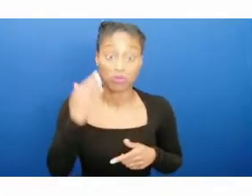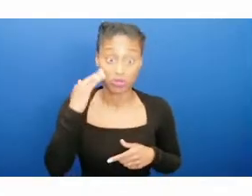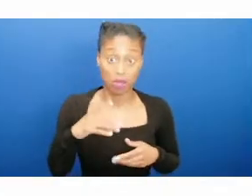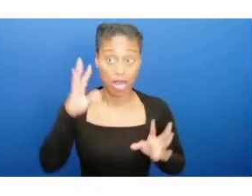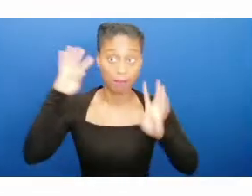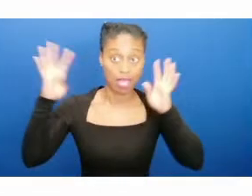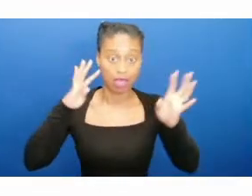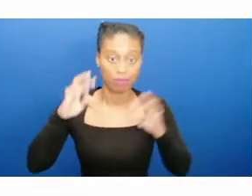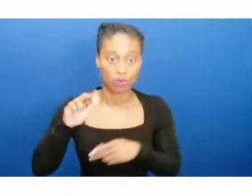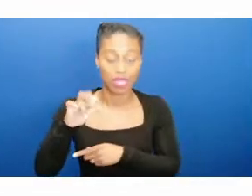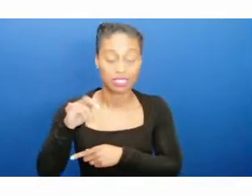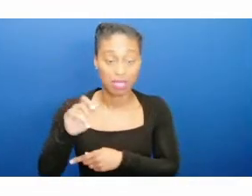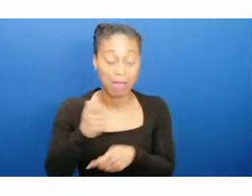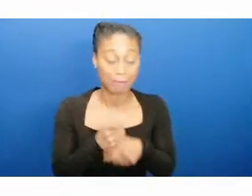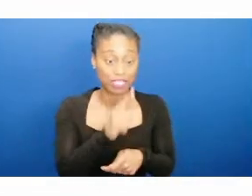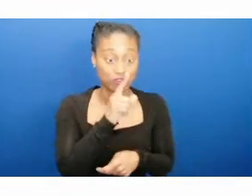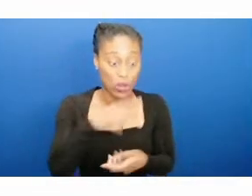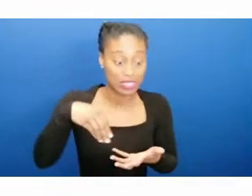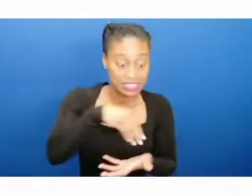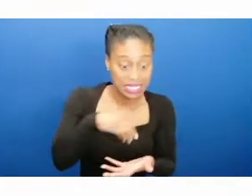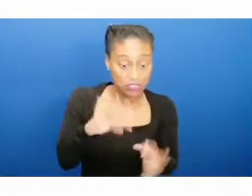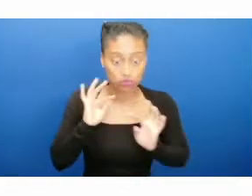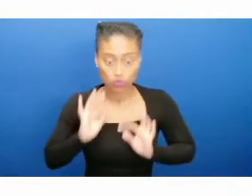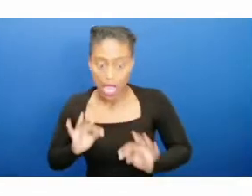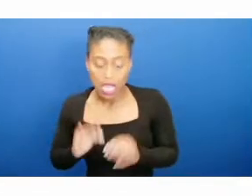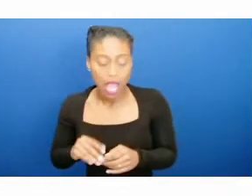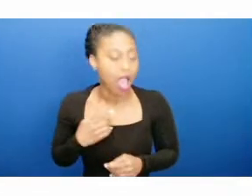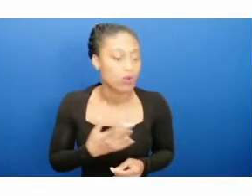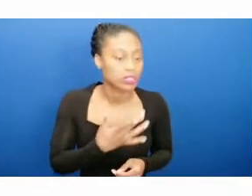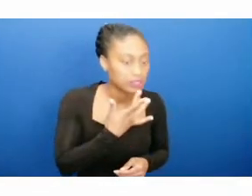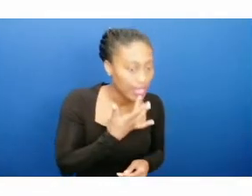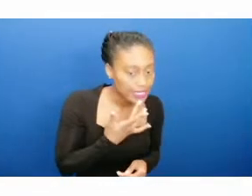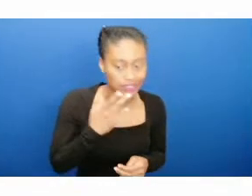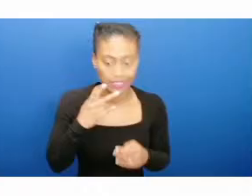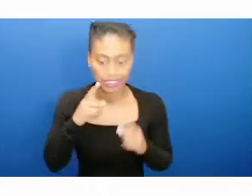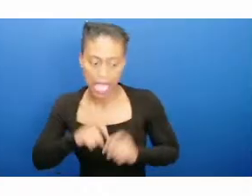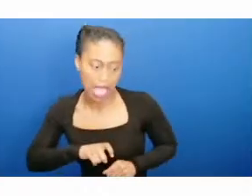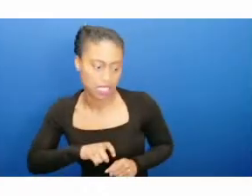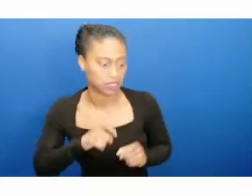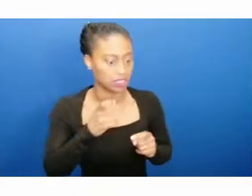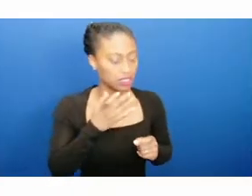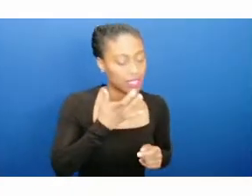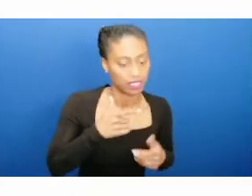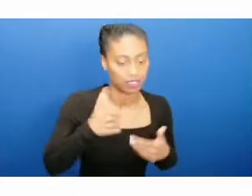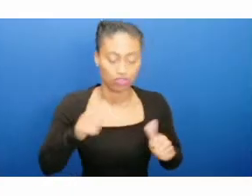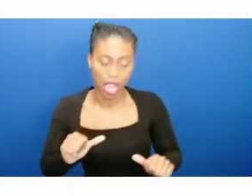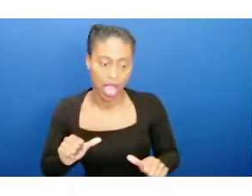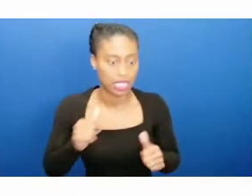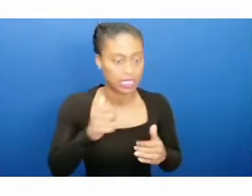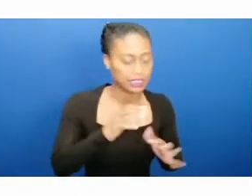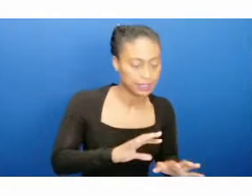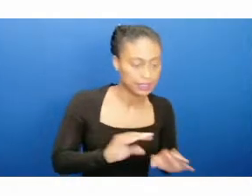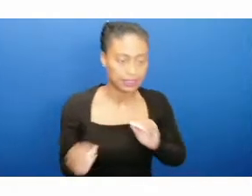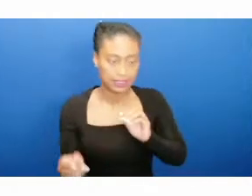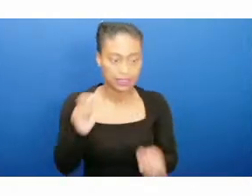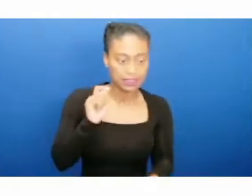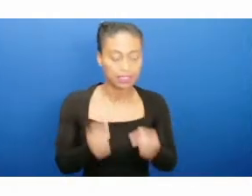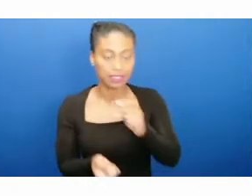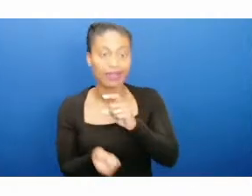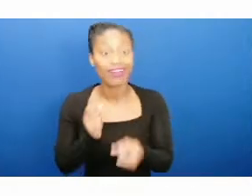making sure I had the seasoning levels right, I was tasting as I go. So it's all about tasting as you go, and then you